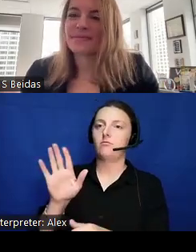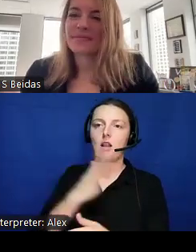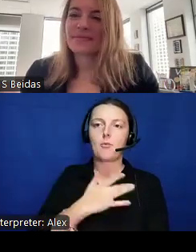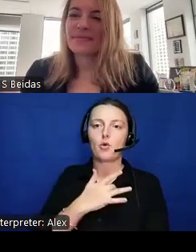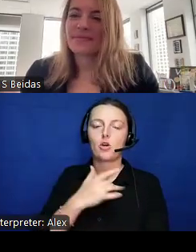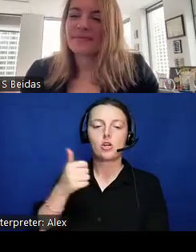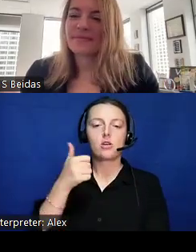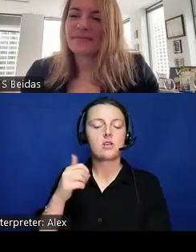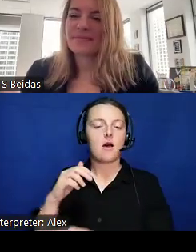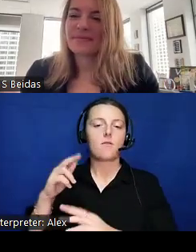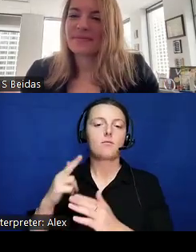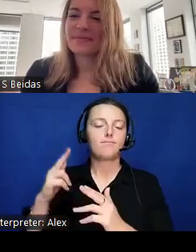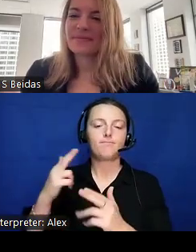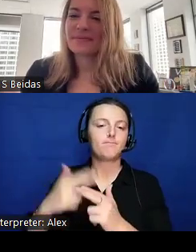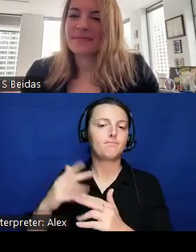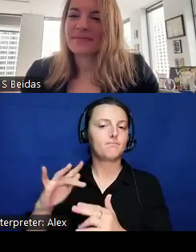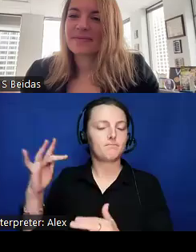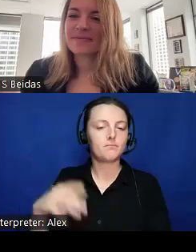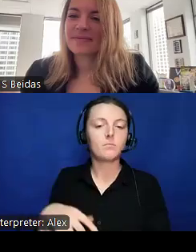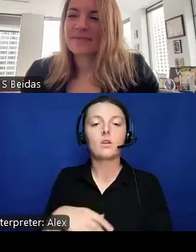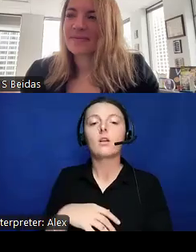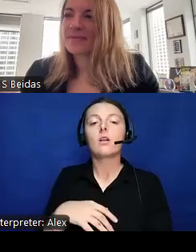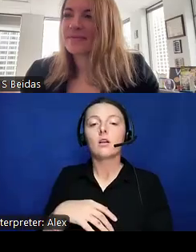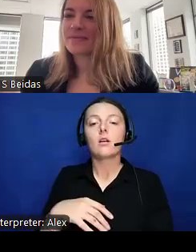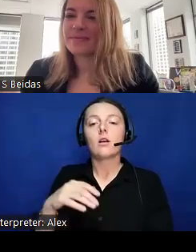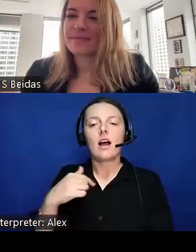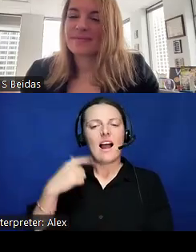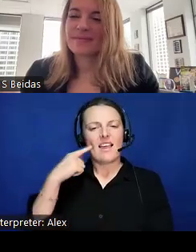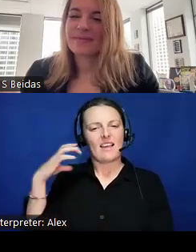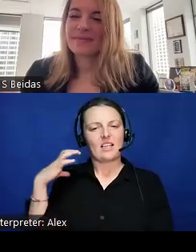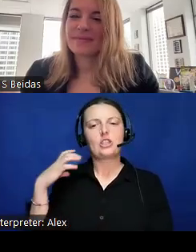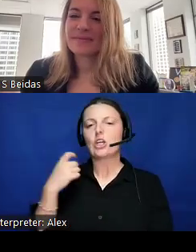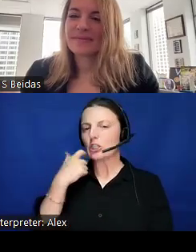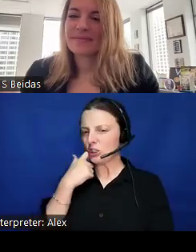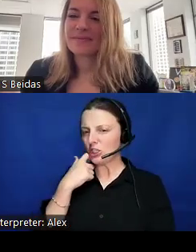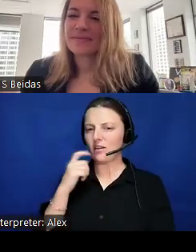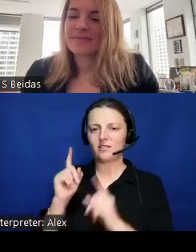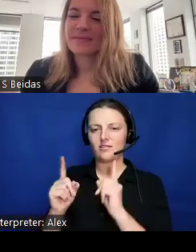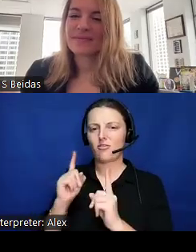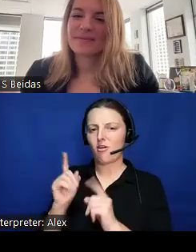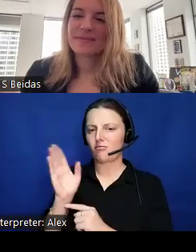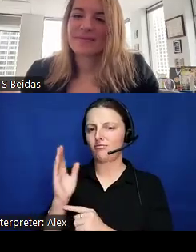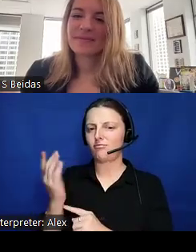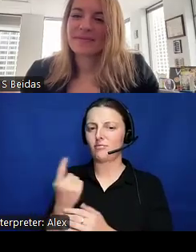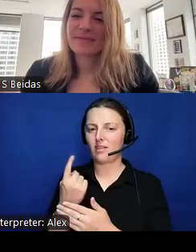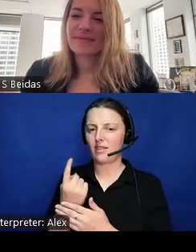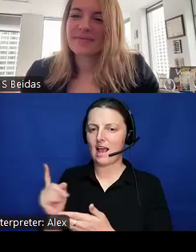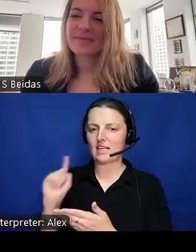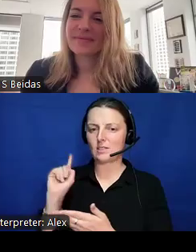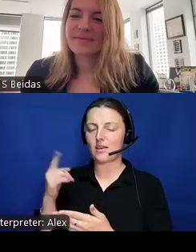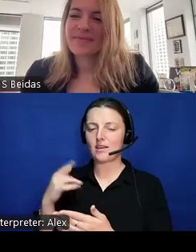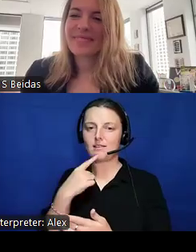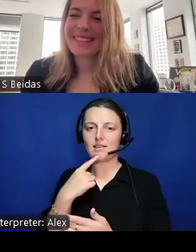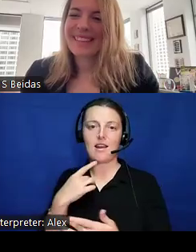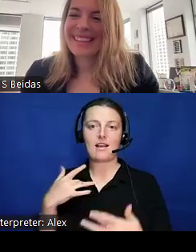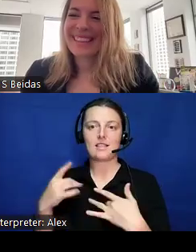you. And even our chair, I think, just heard you give a talk last week and said he's very excited for your session and wondered whose grand idea